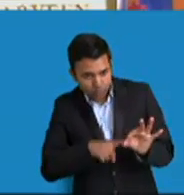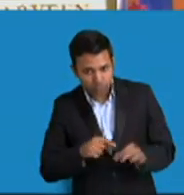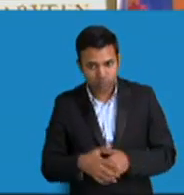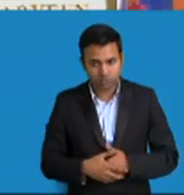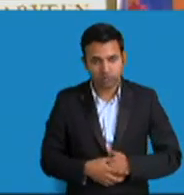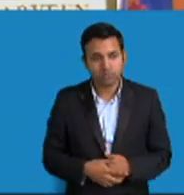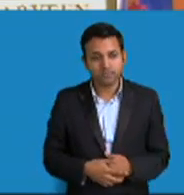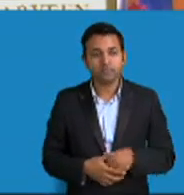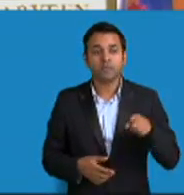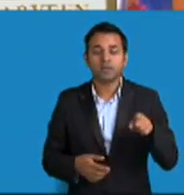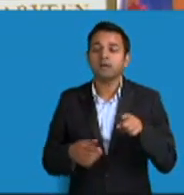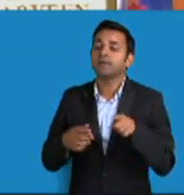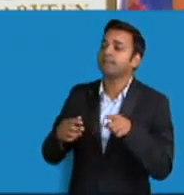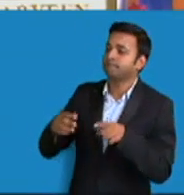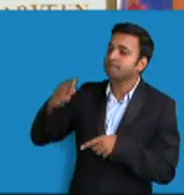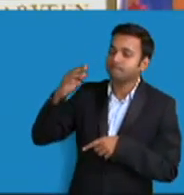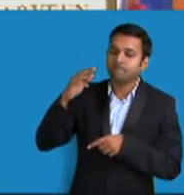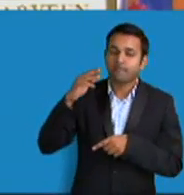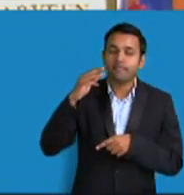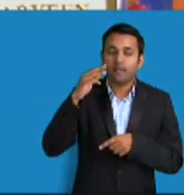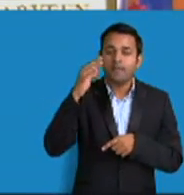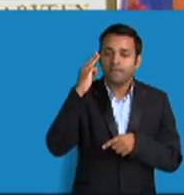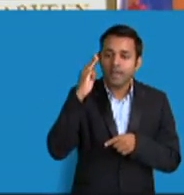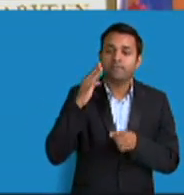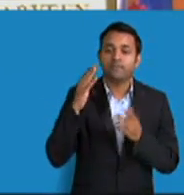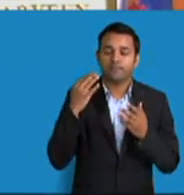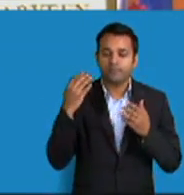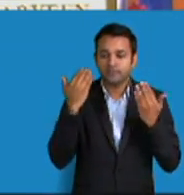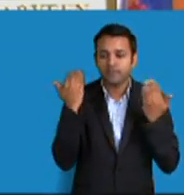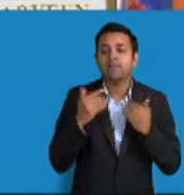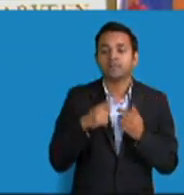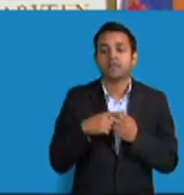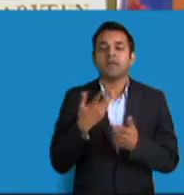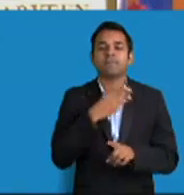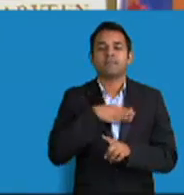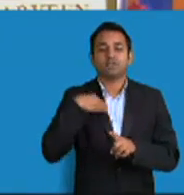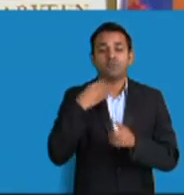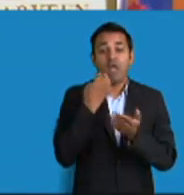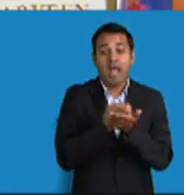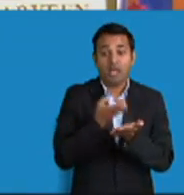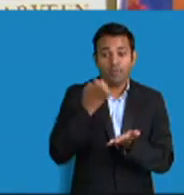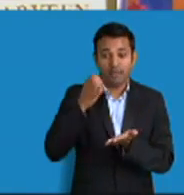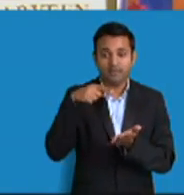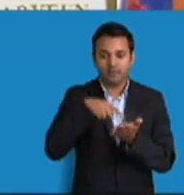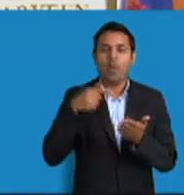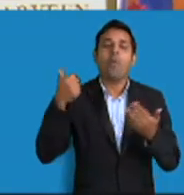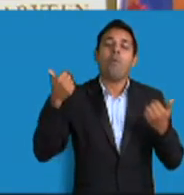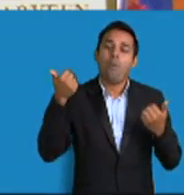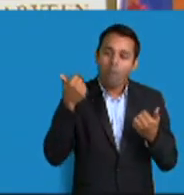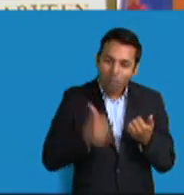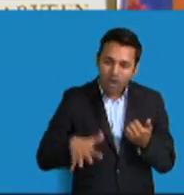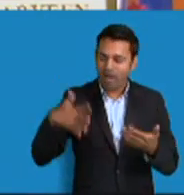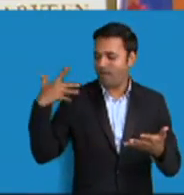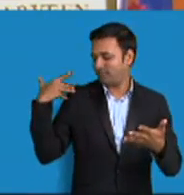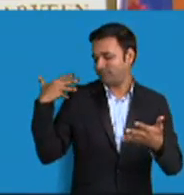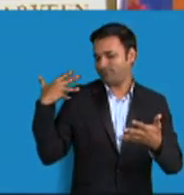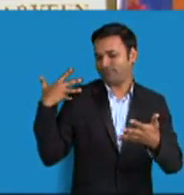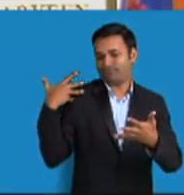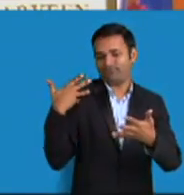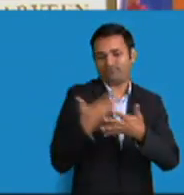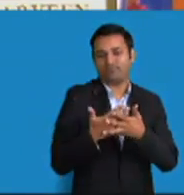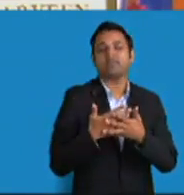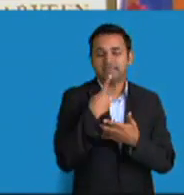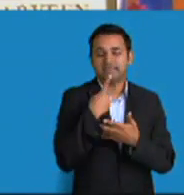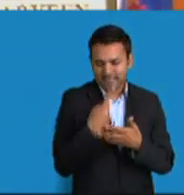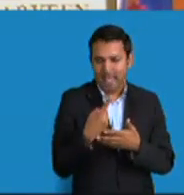Honourable Minister for Economy has a number of times stated that the salary review exercise for civil servants, including our